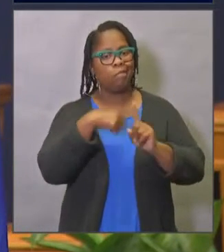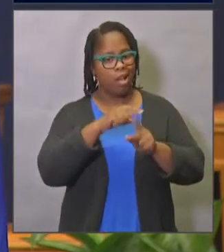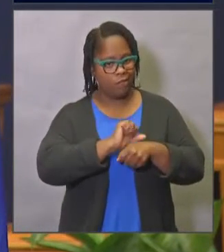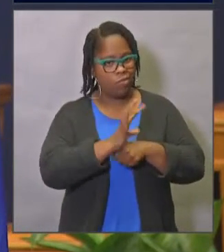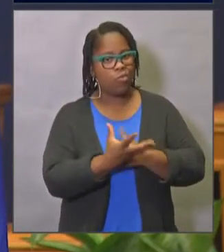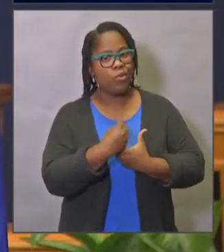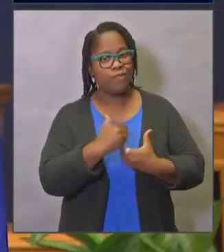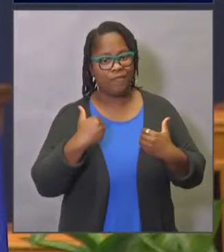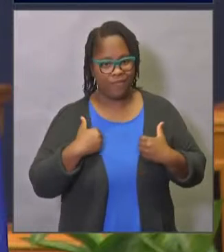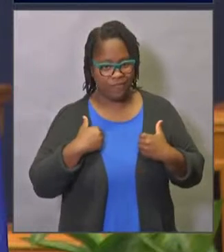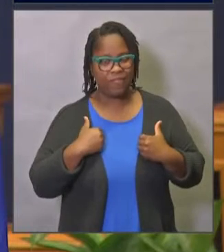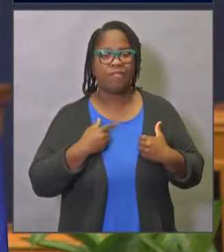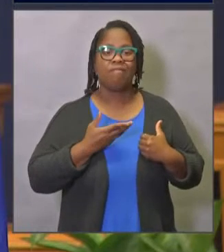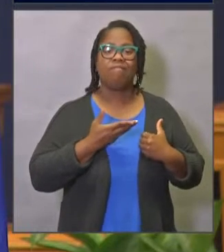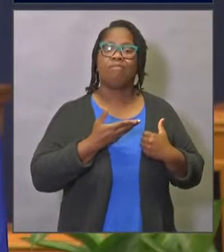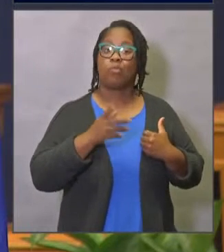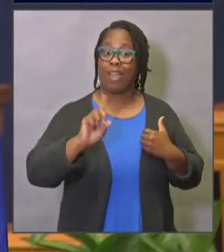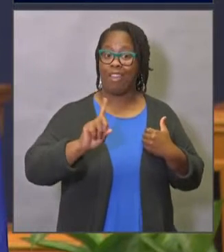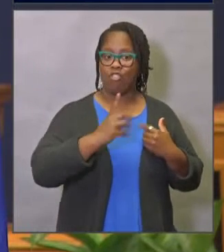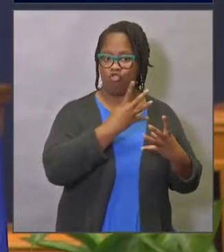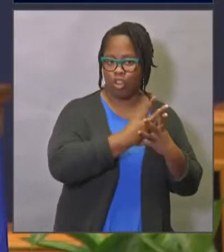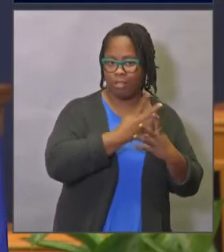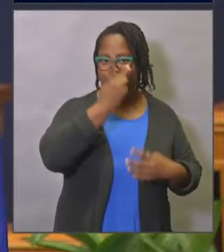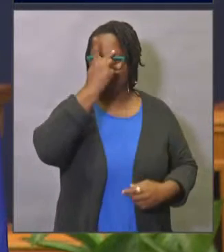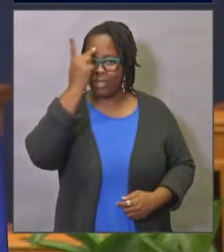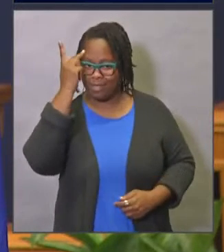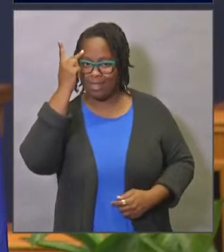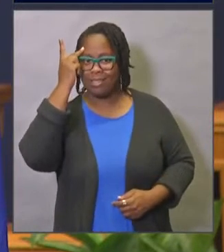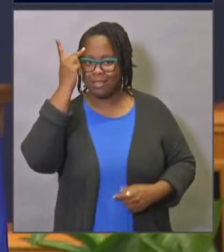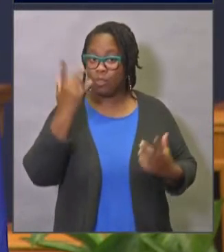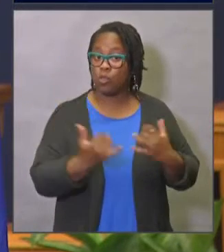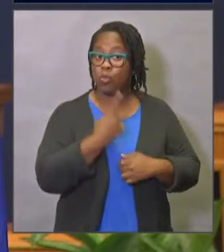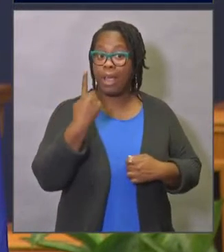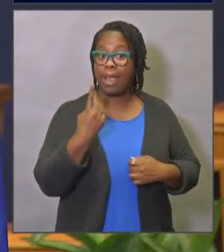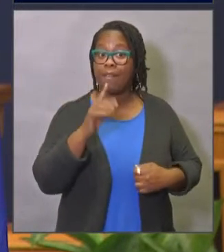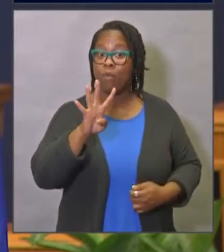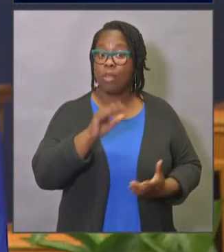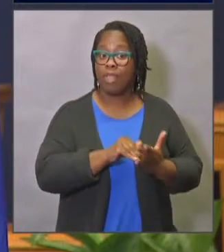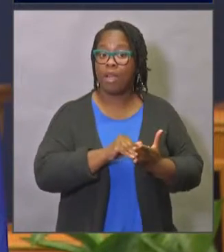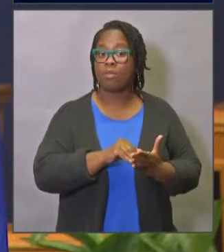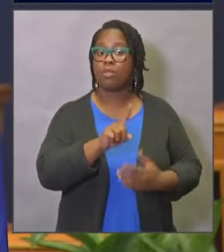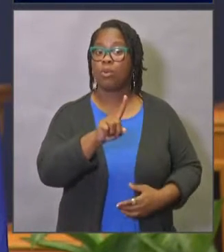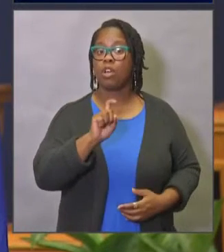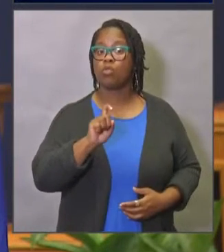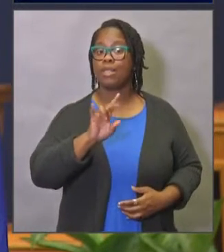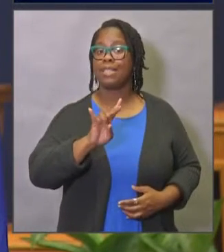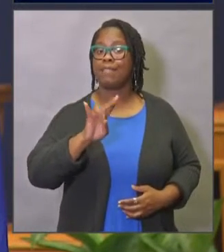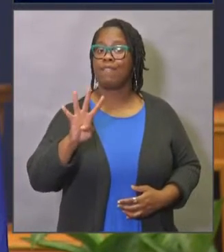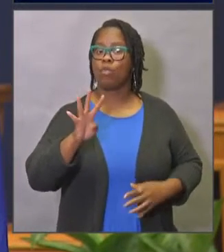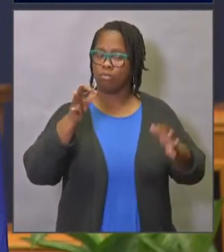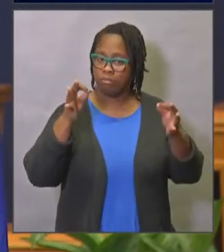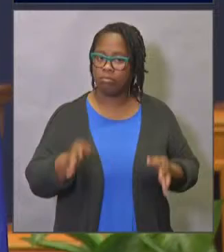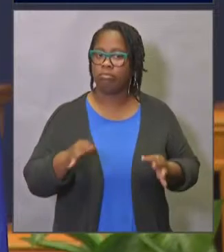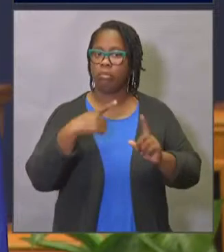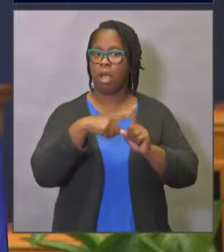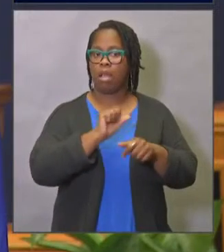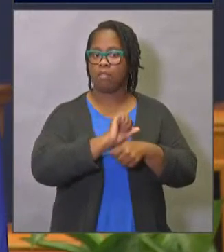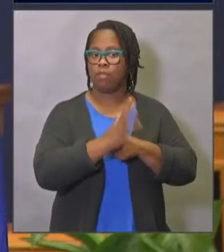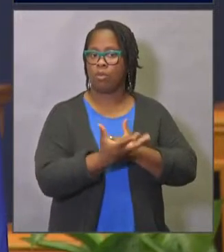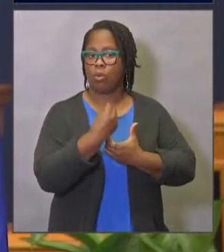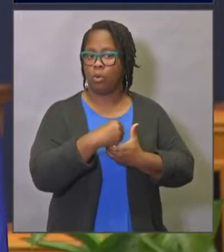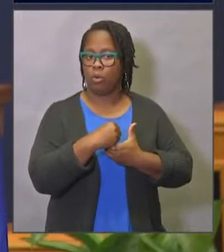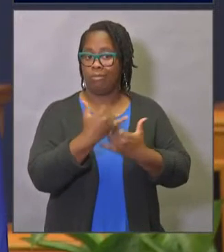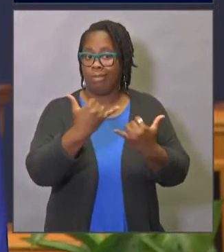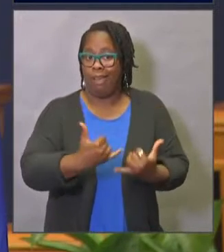across our jails and our prisons. Today we're reporting 4,174 confirmed cases at